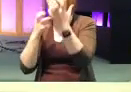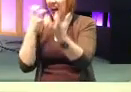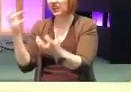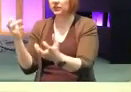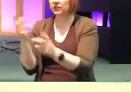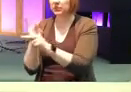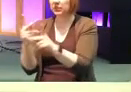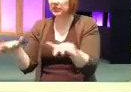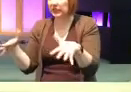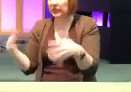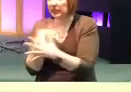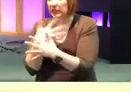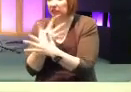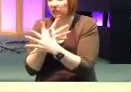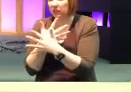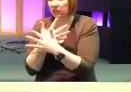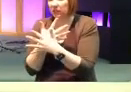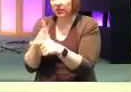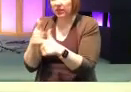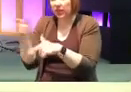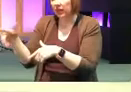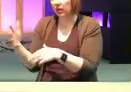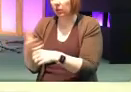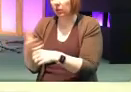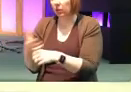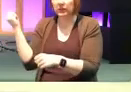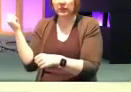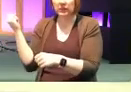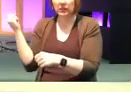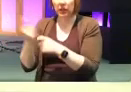intimidated, he wins.